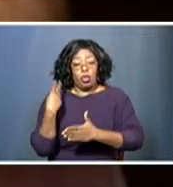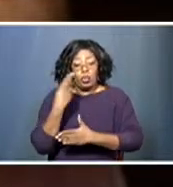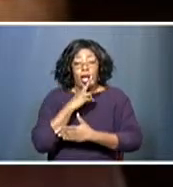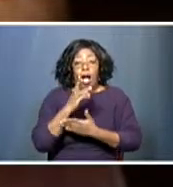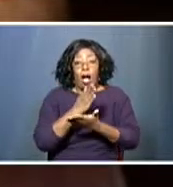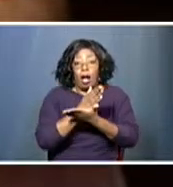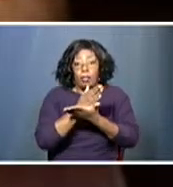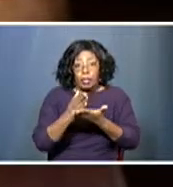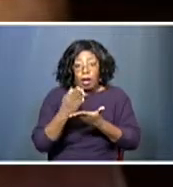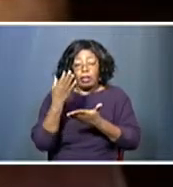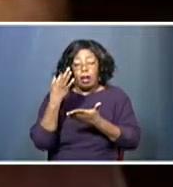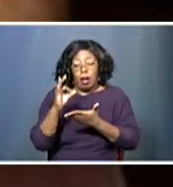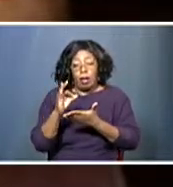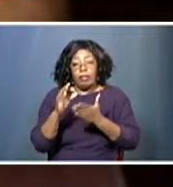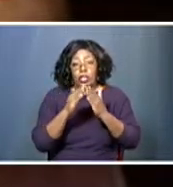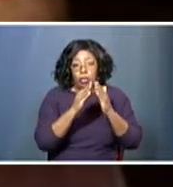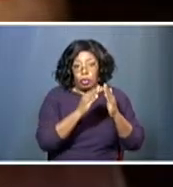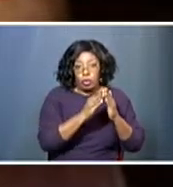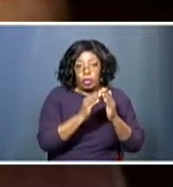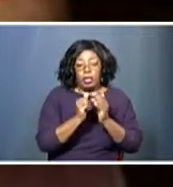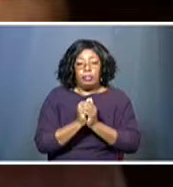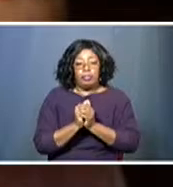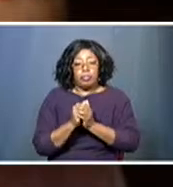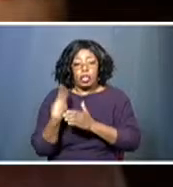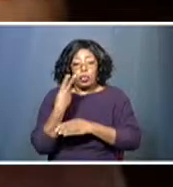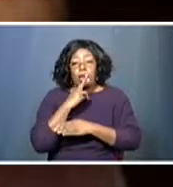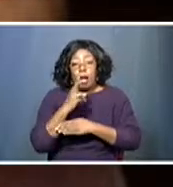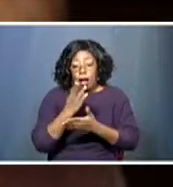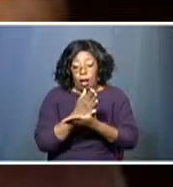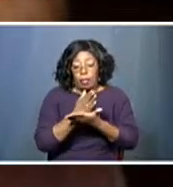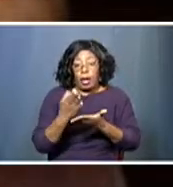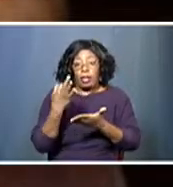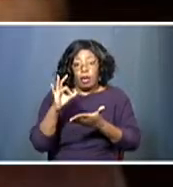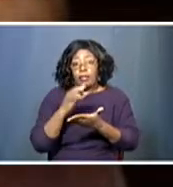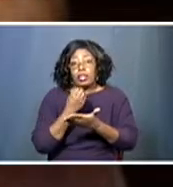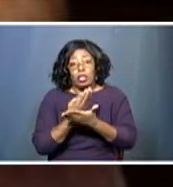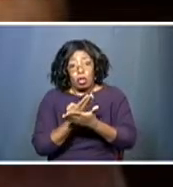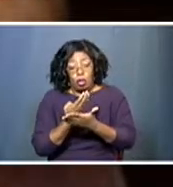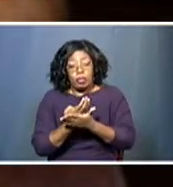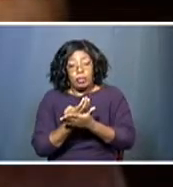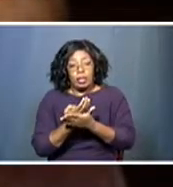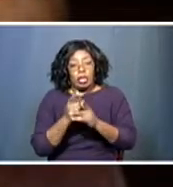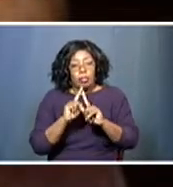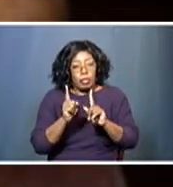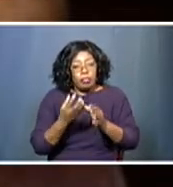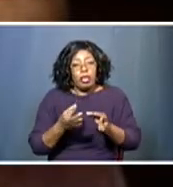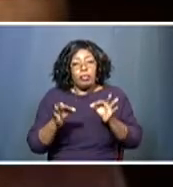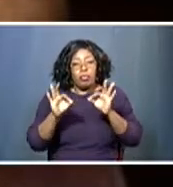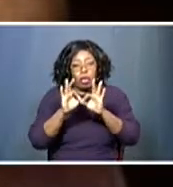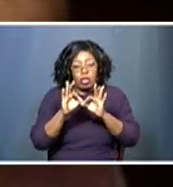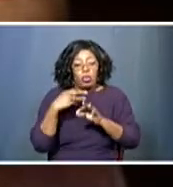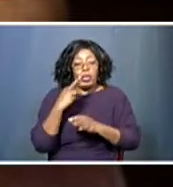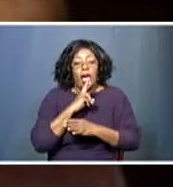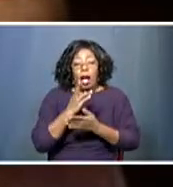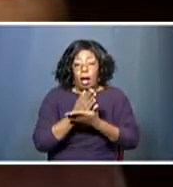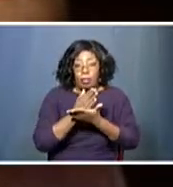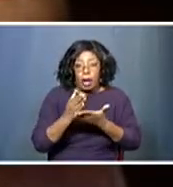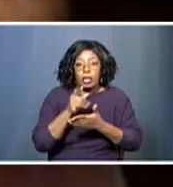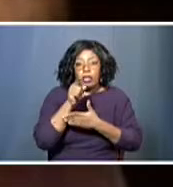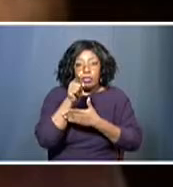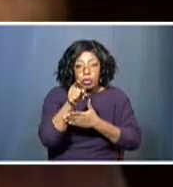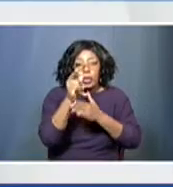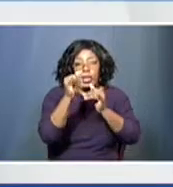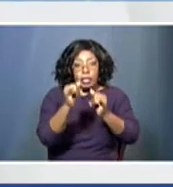part of the community, that we are a part of the economy, but most importantly, we are a part of you as